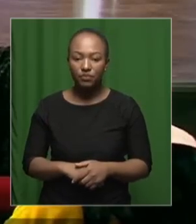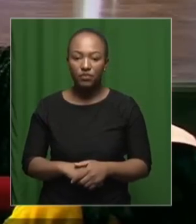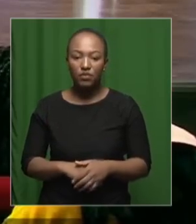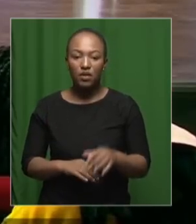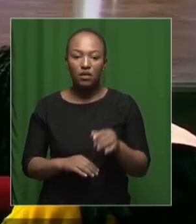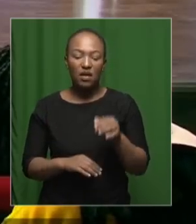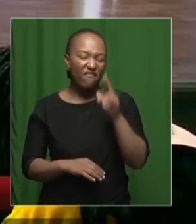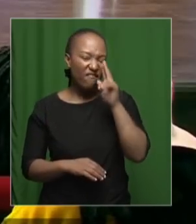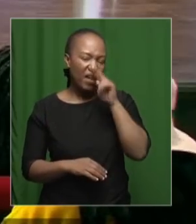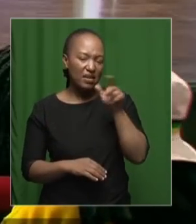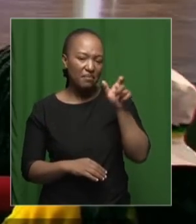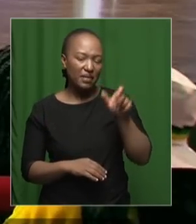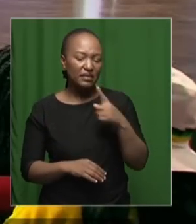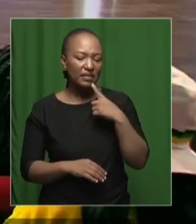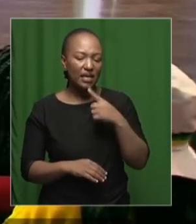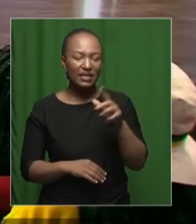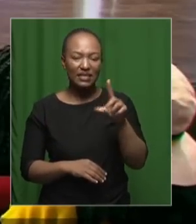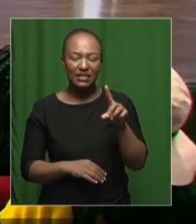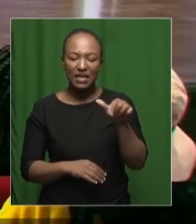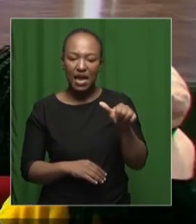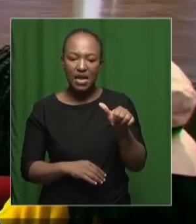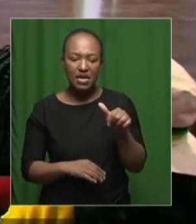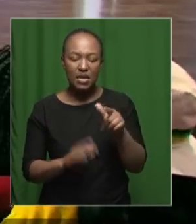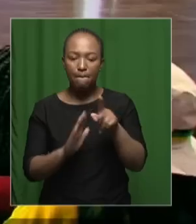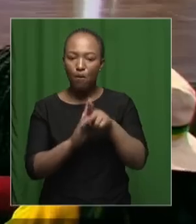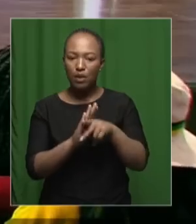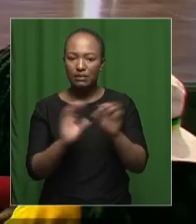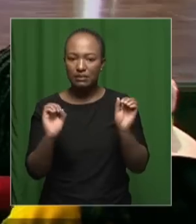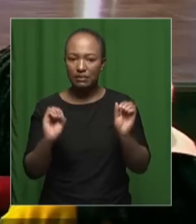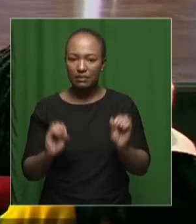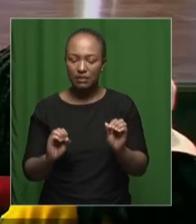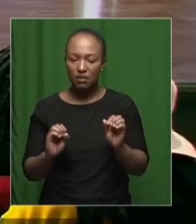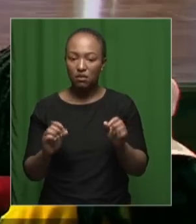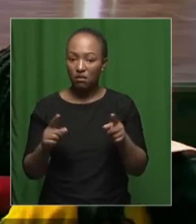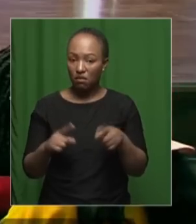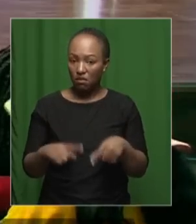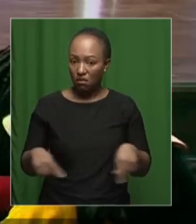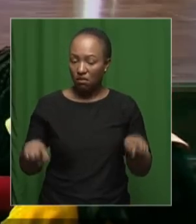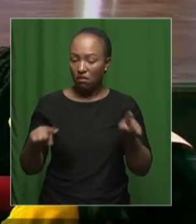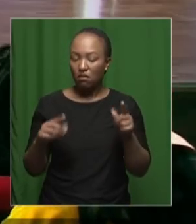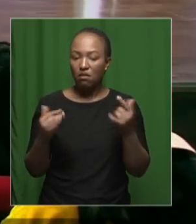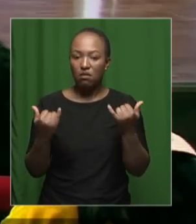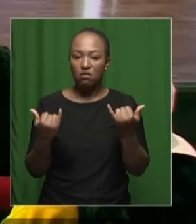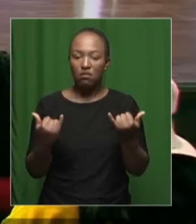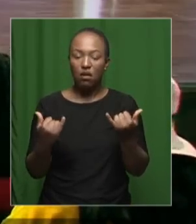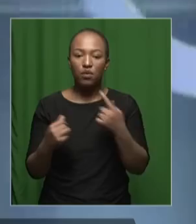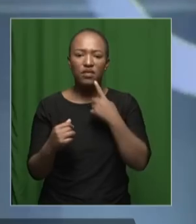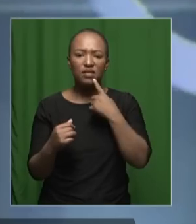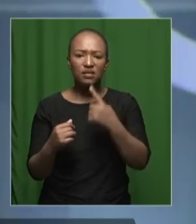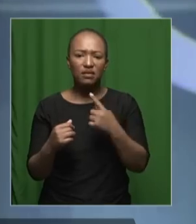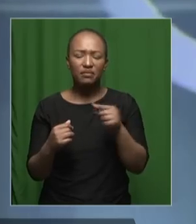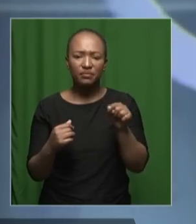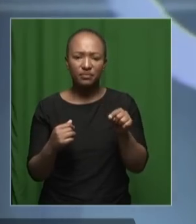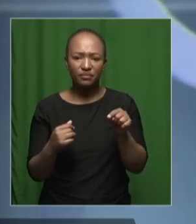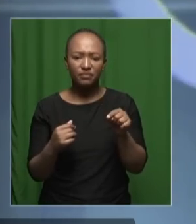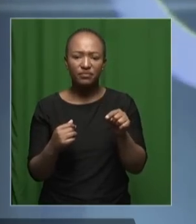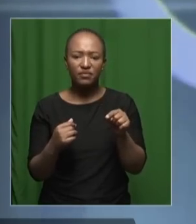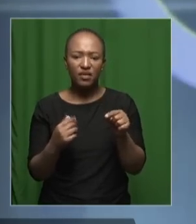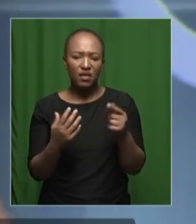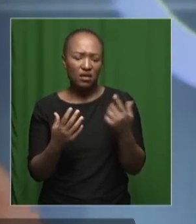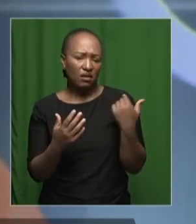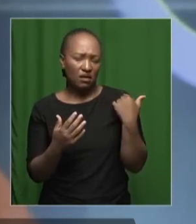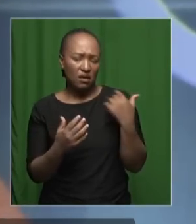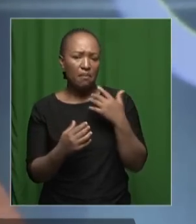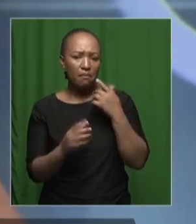doesn't have a policy. And the one thing about DA's policies is they're all properly costed. Now, Mr. McKenzie was talking about